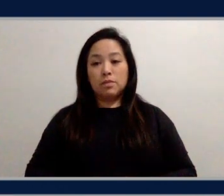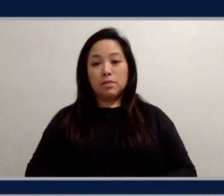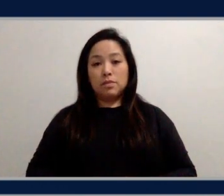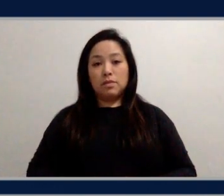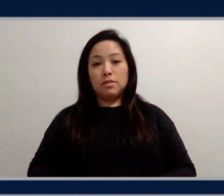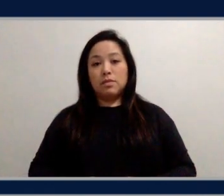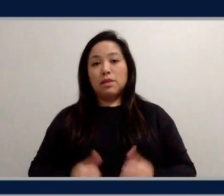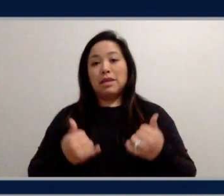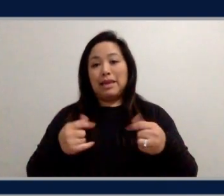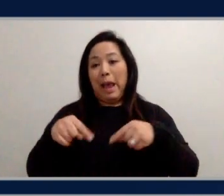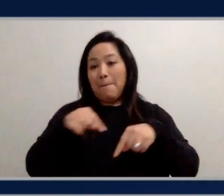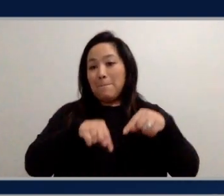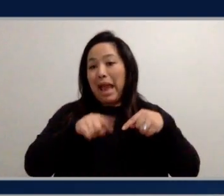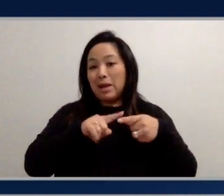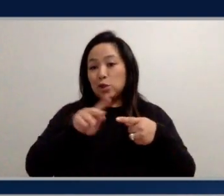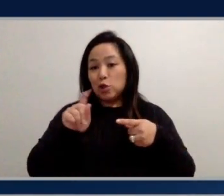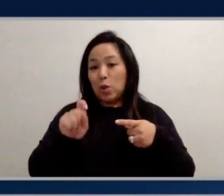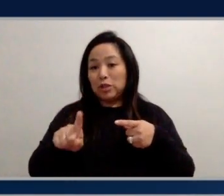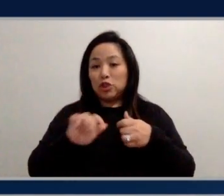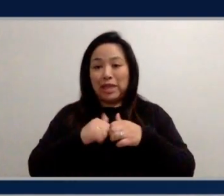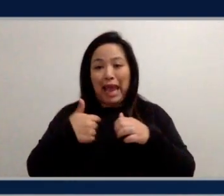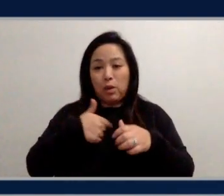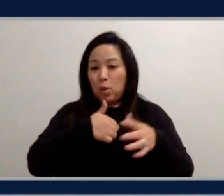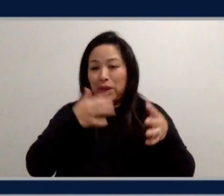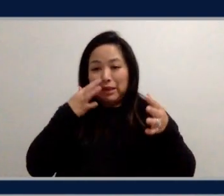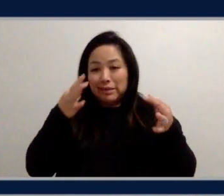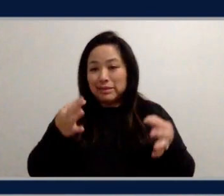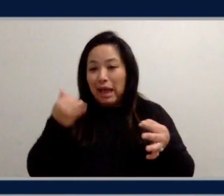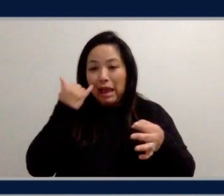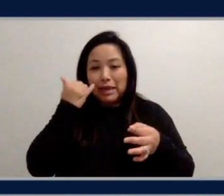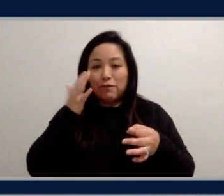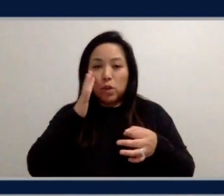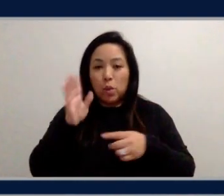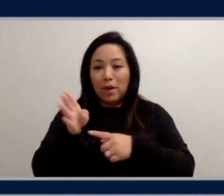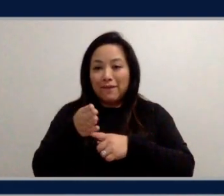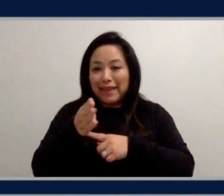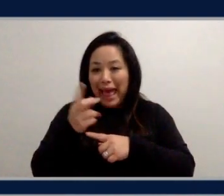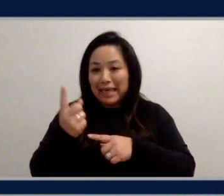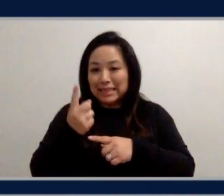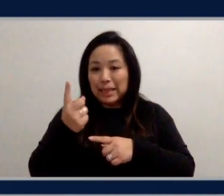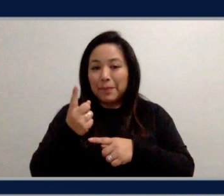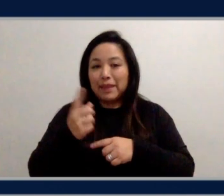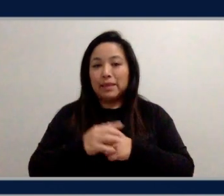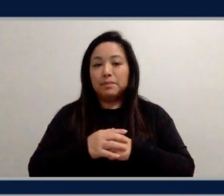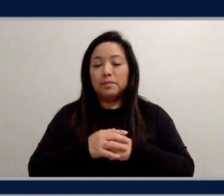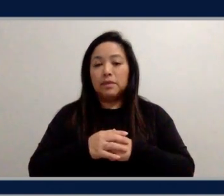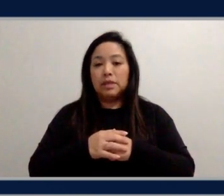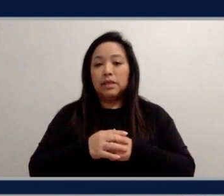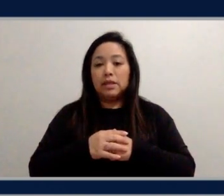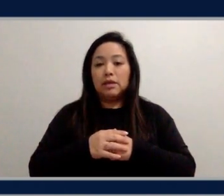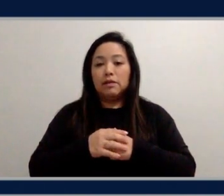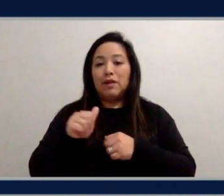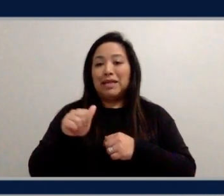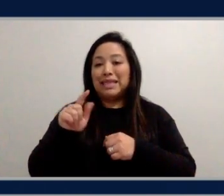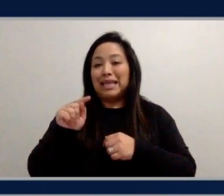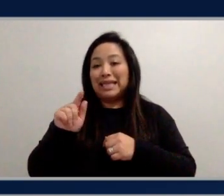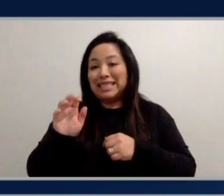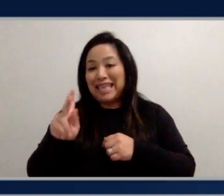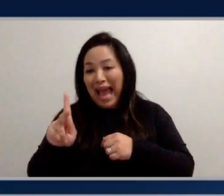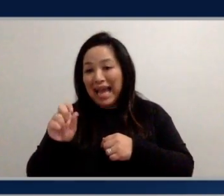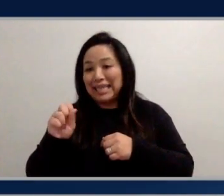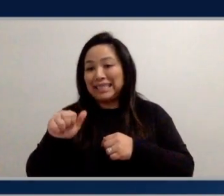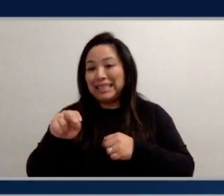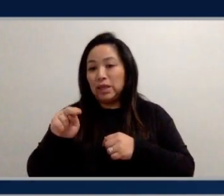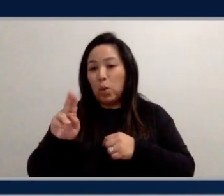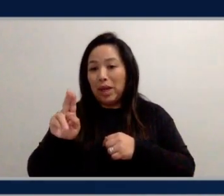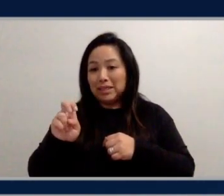back to your question before, so how do we decide if we're going to flag something as an attack sequence? Yeah, Because is it normal behavior or is this